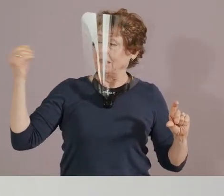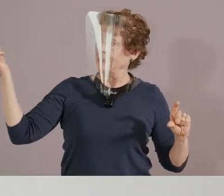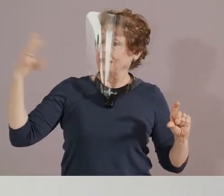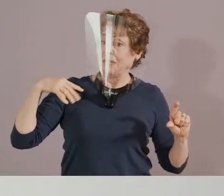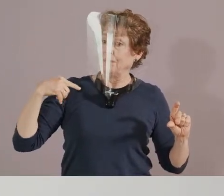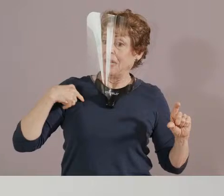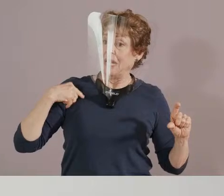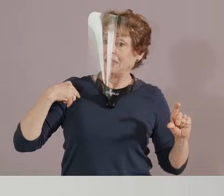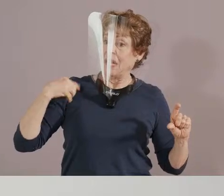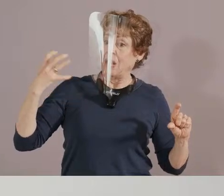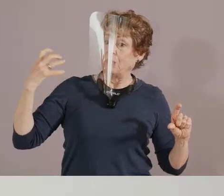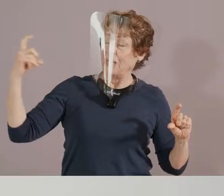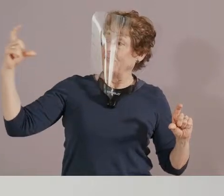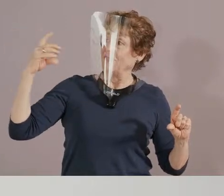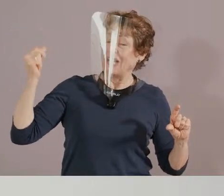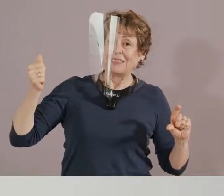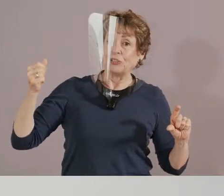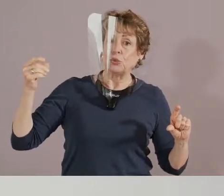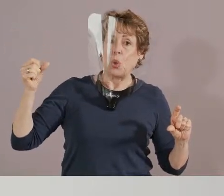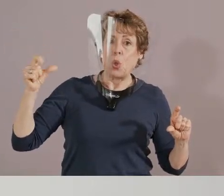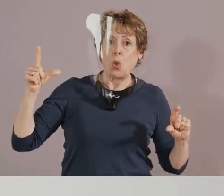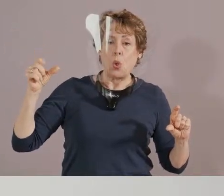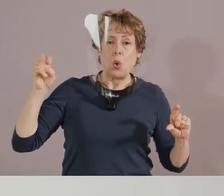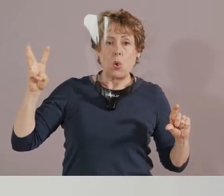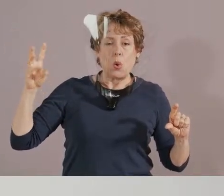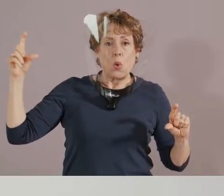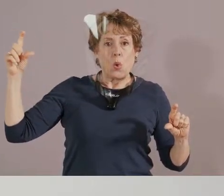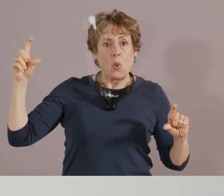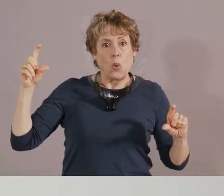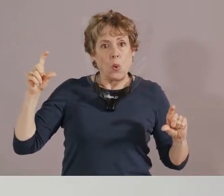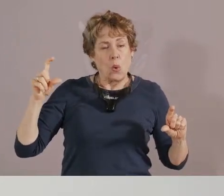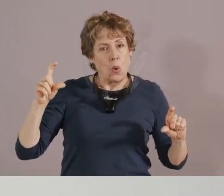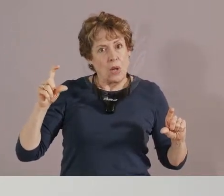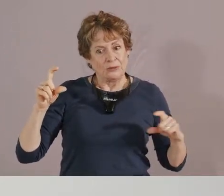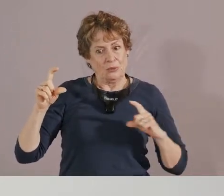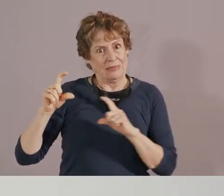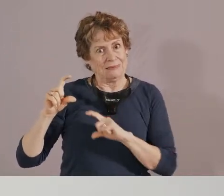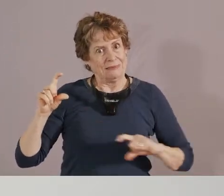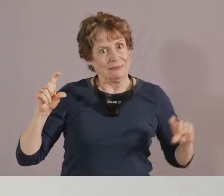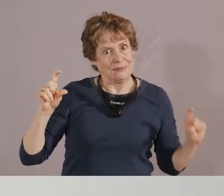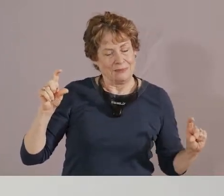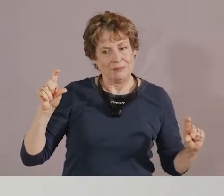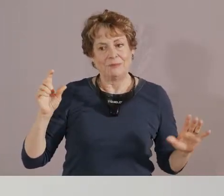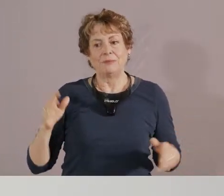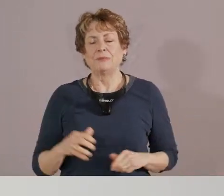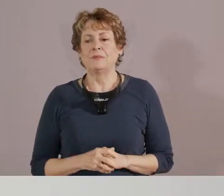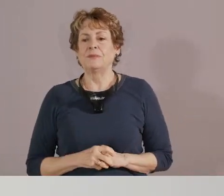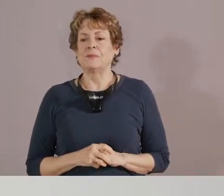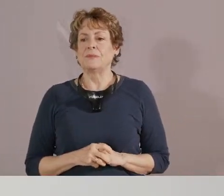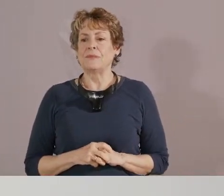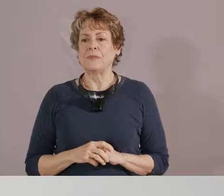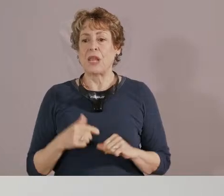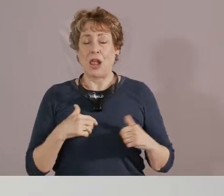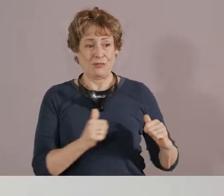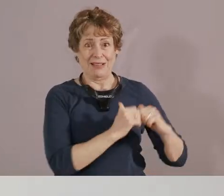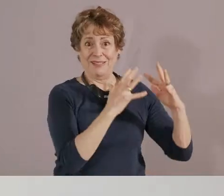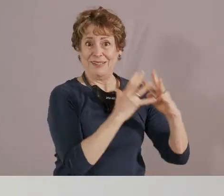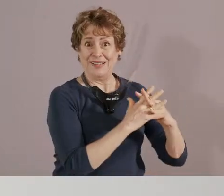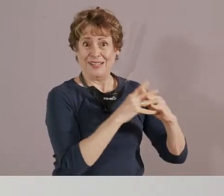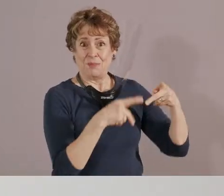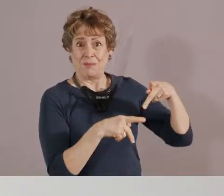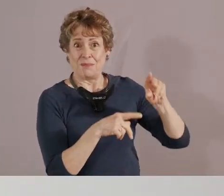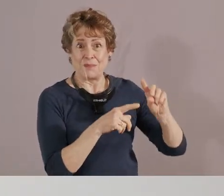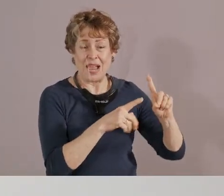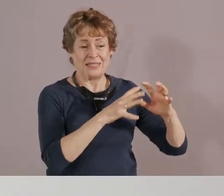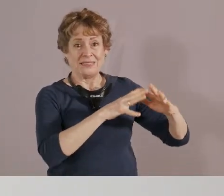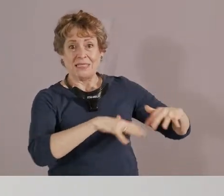current healthcare providers to staff those pods. And really what we needed was a solution that could really accelerate that. And so that